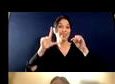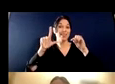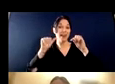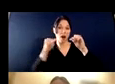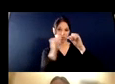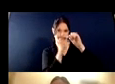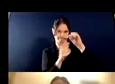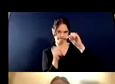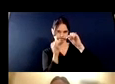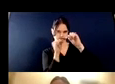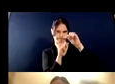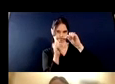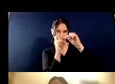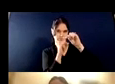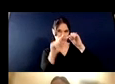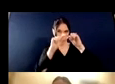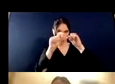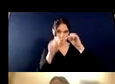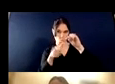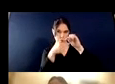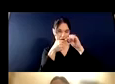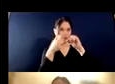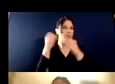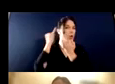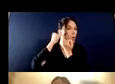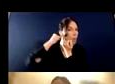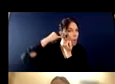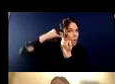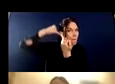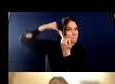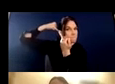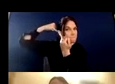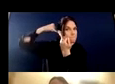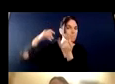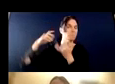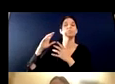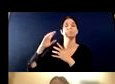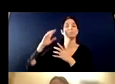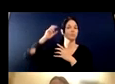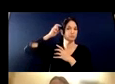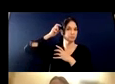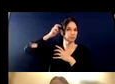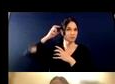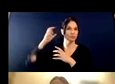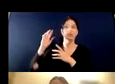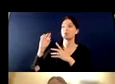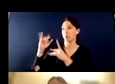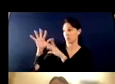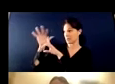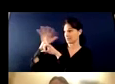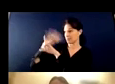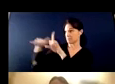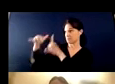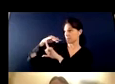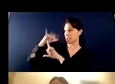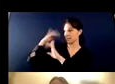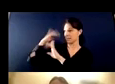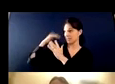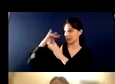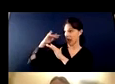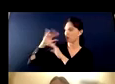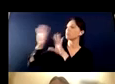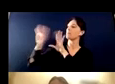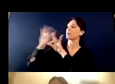processor, which sits on the outside of the ear, picks up sound from the environment like a hearing aid. But where it differs is